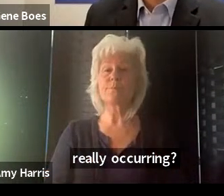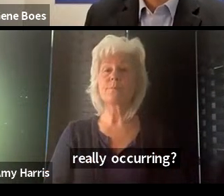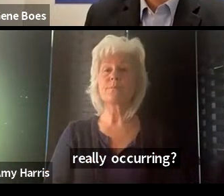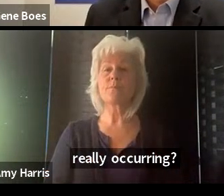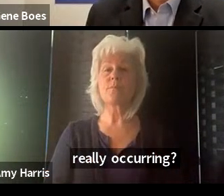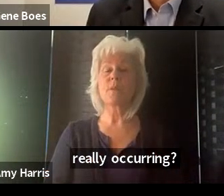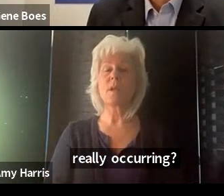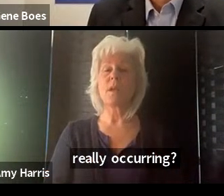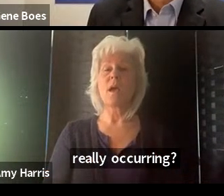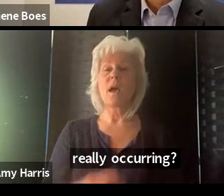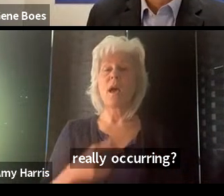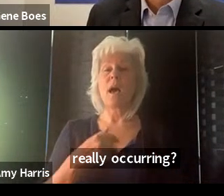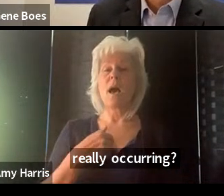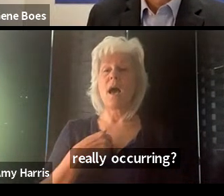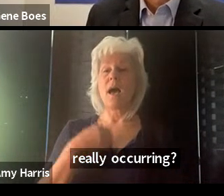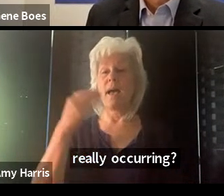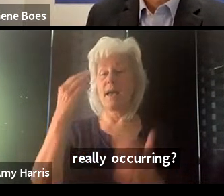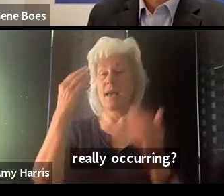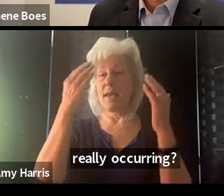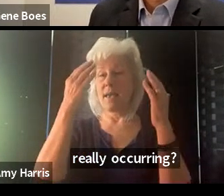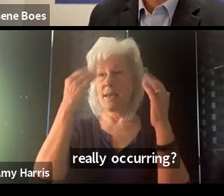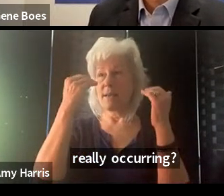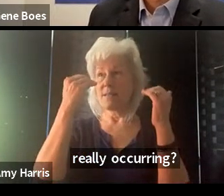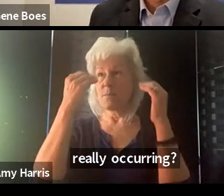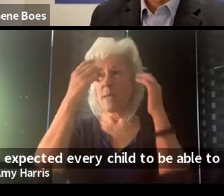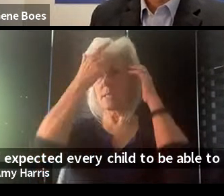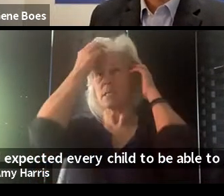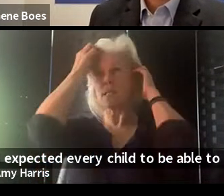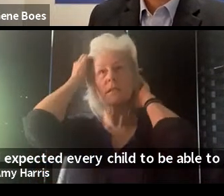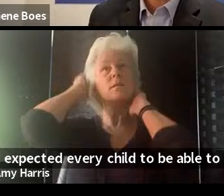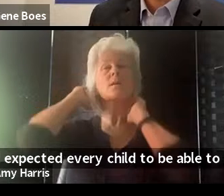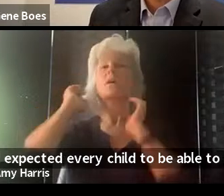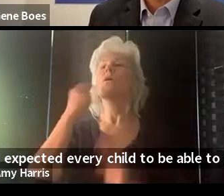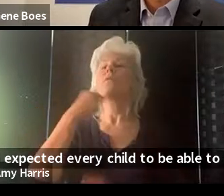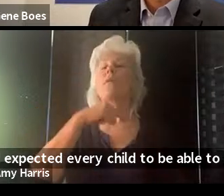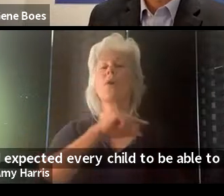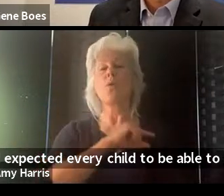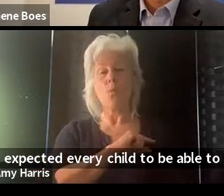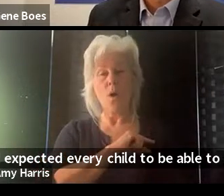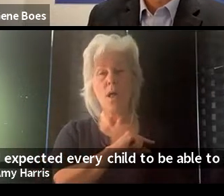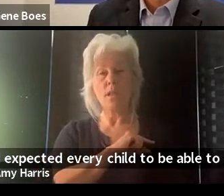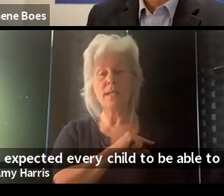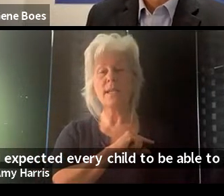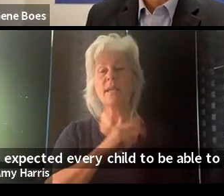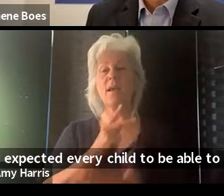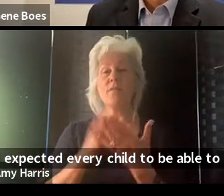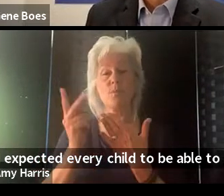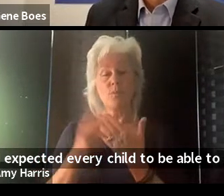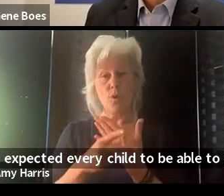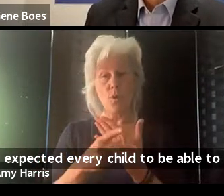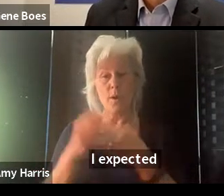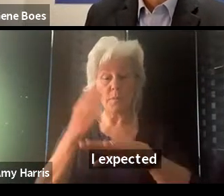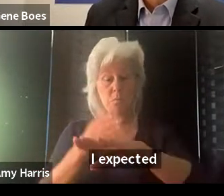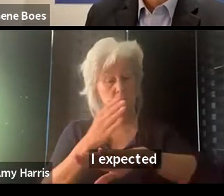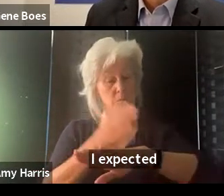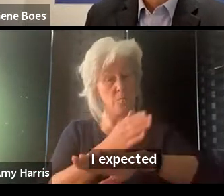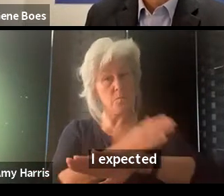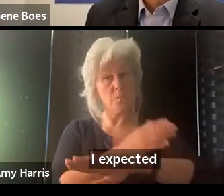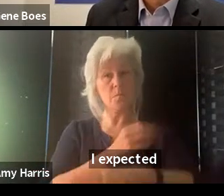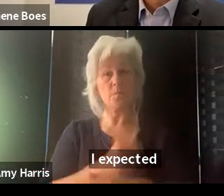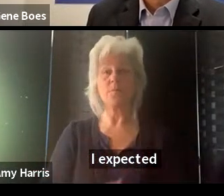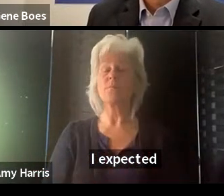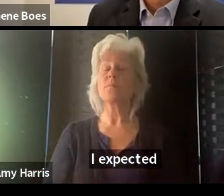I expected that the quality of the programs would improve.